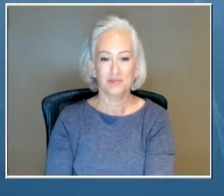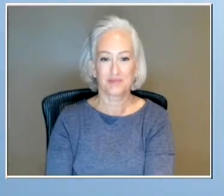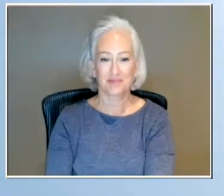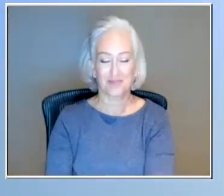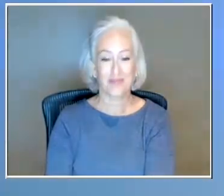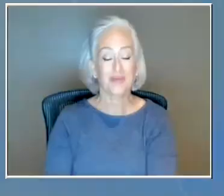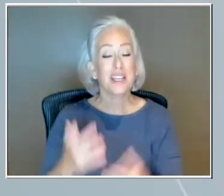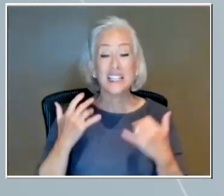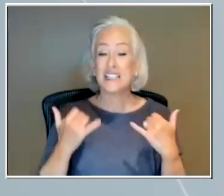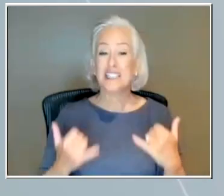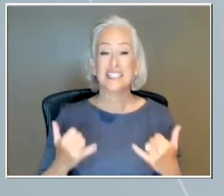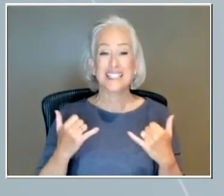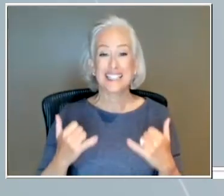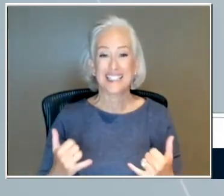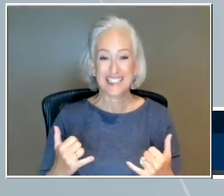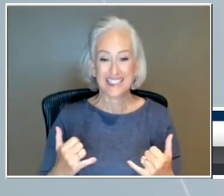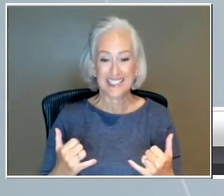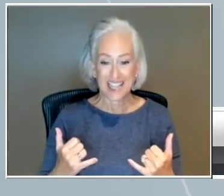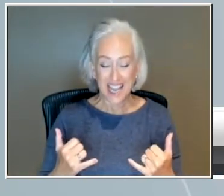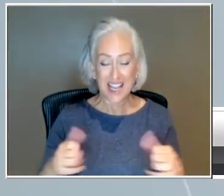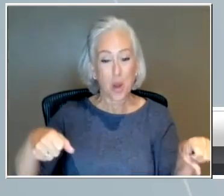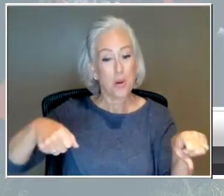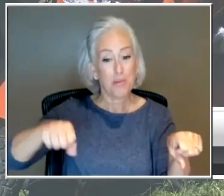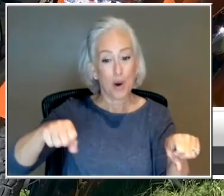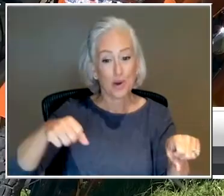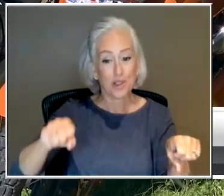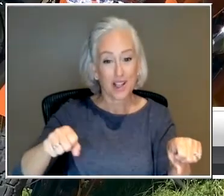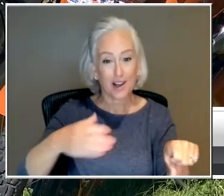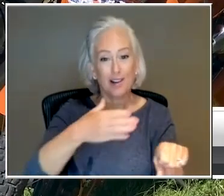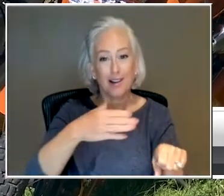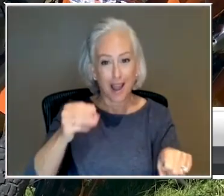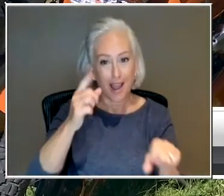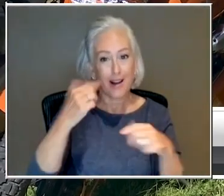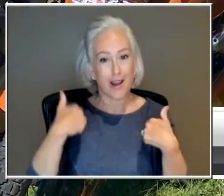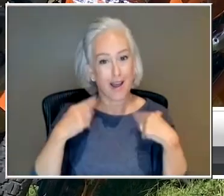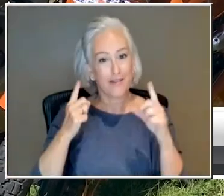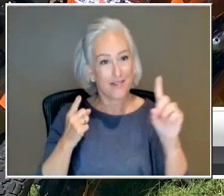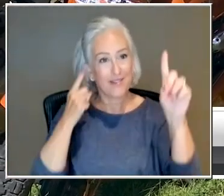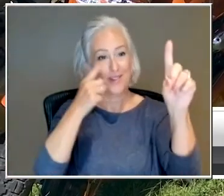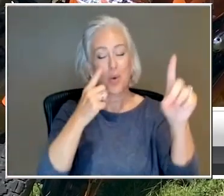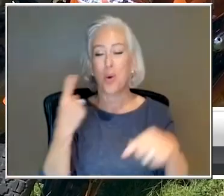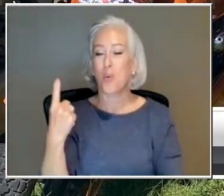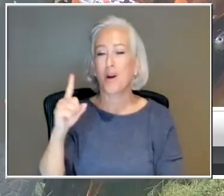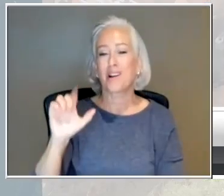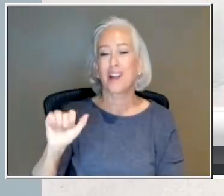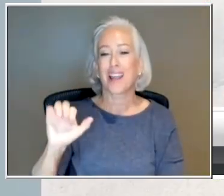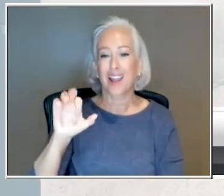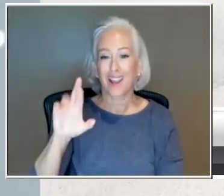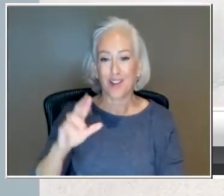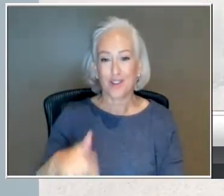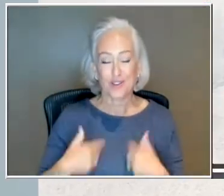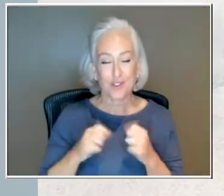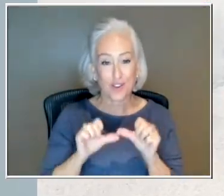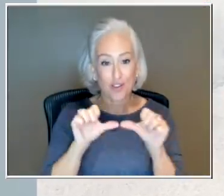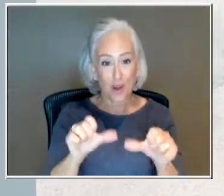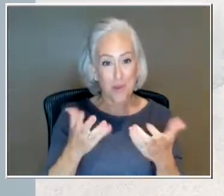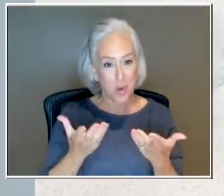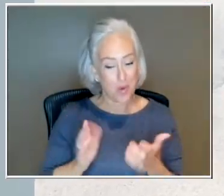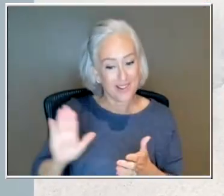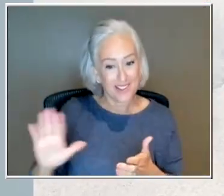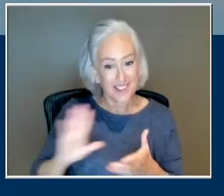Coming up today, on a motorcycle and on a mission, one cancer survivor wants his story to spur action in men like